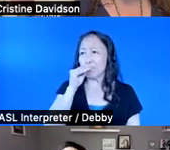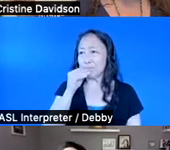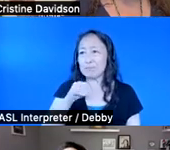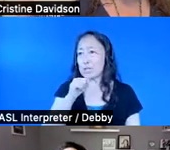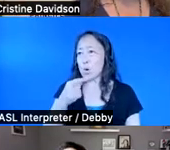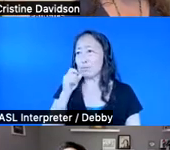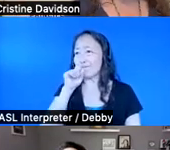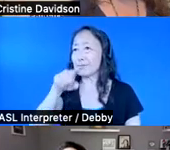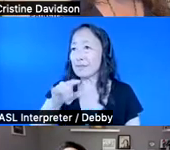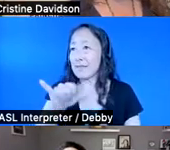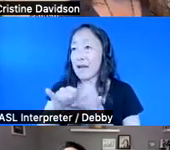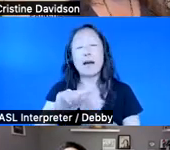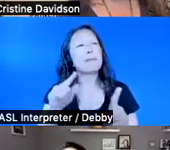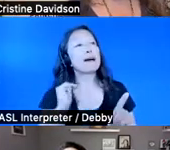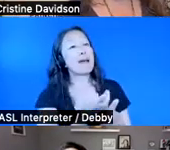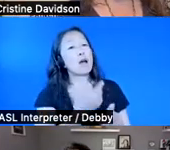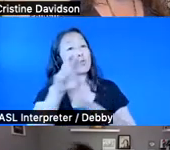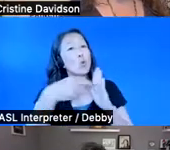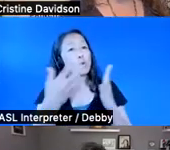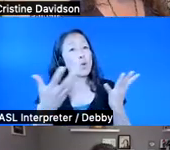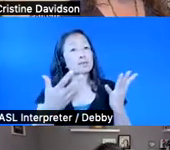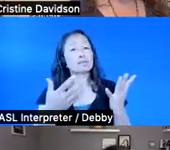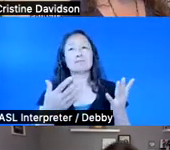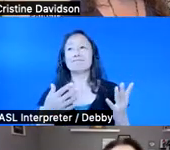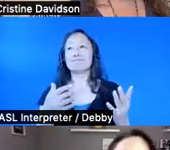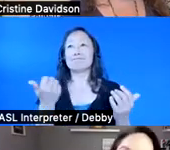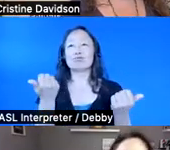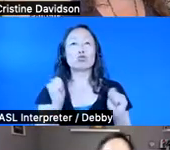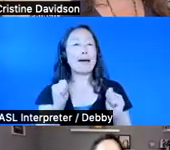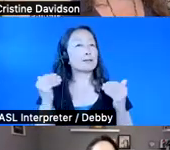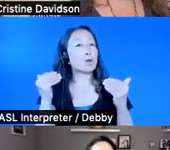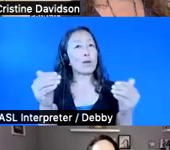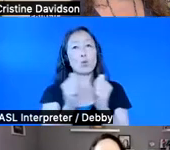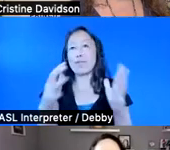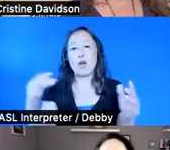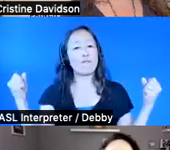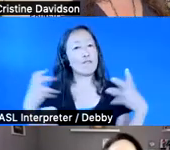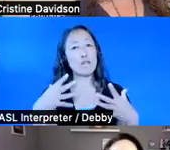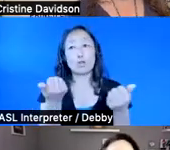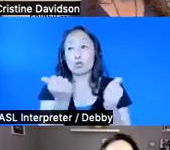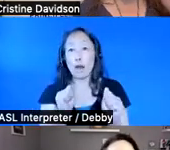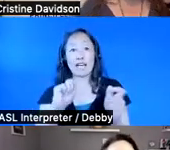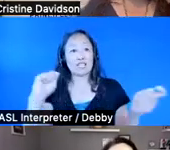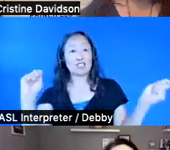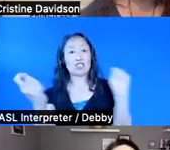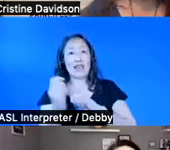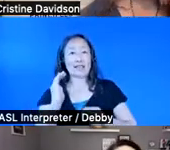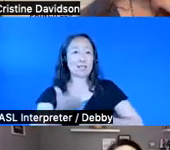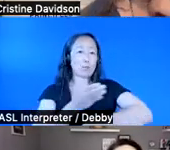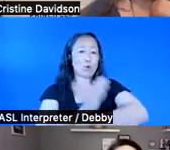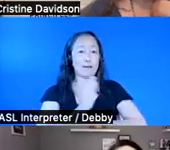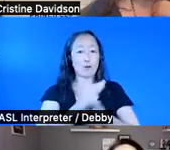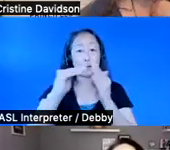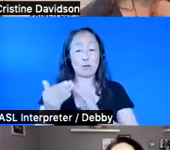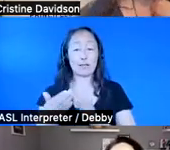and try to change those conditions within our own communities too. Okay, MIWSAC. Yeah, thank you. Please feel free to jump